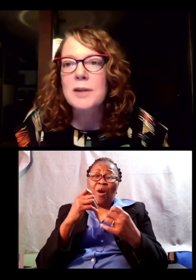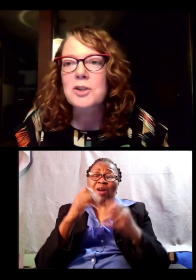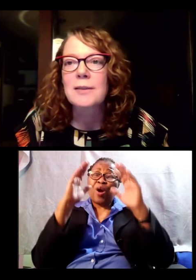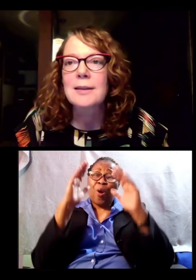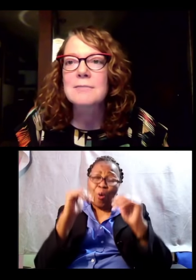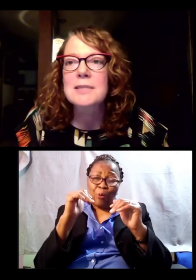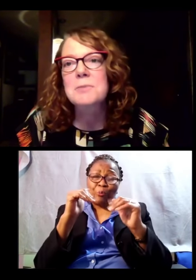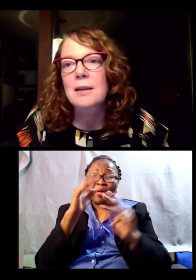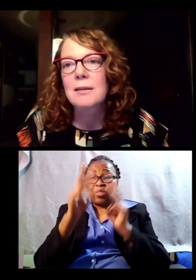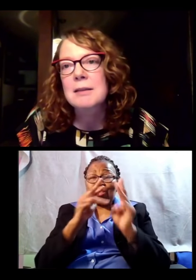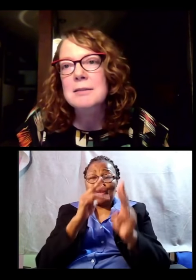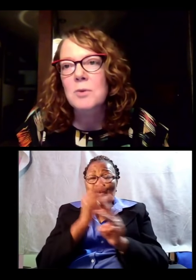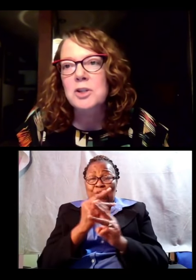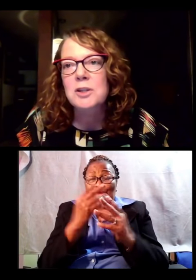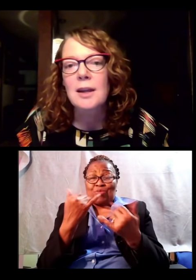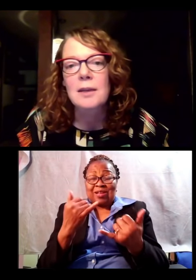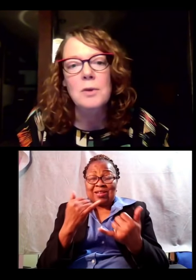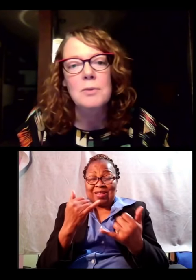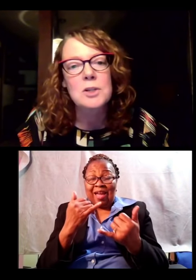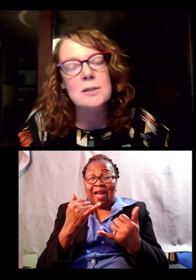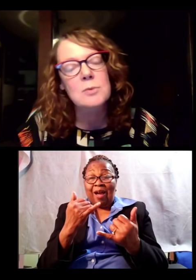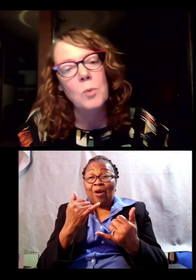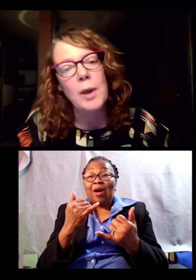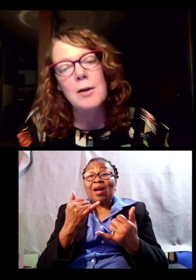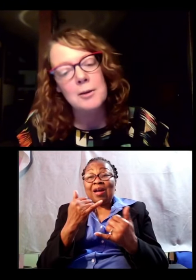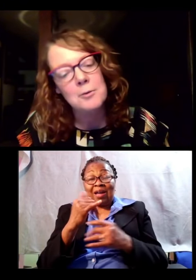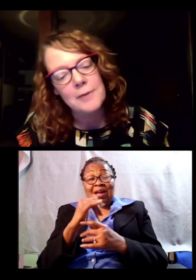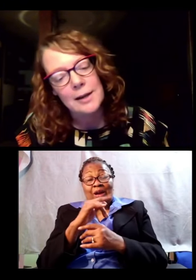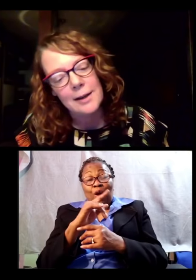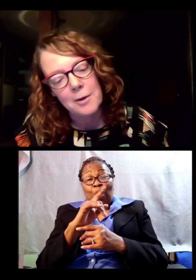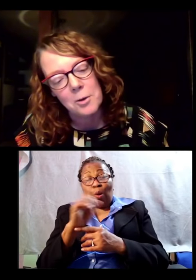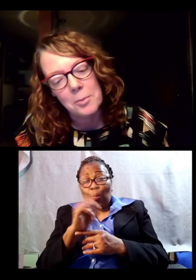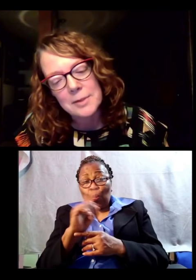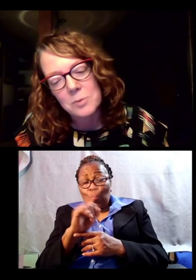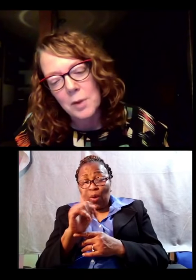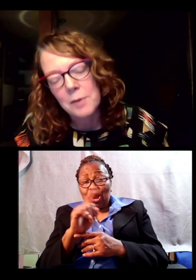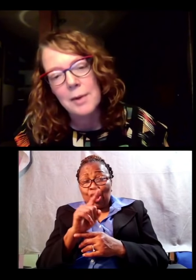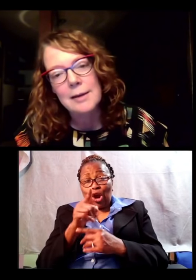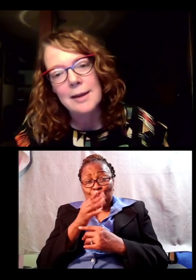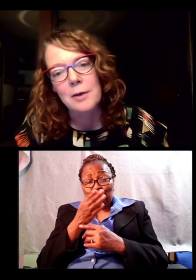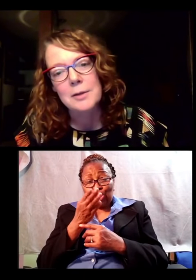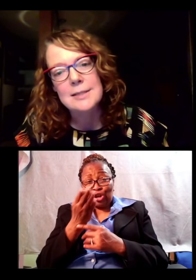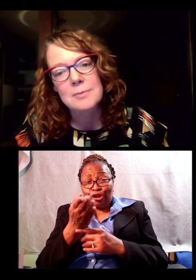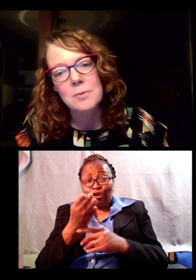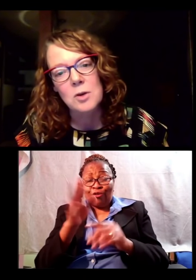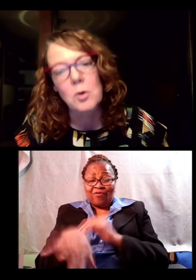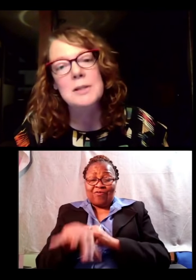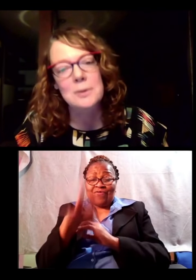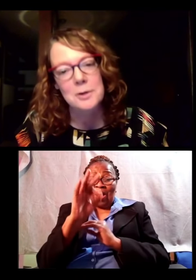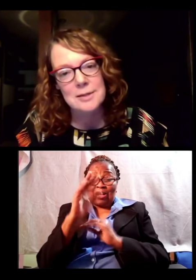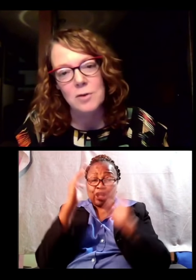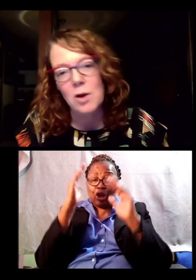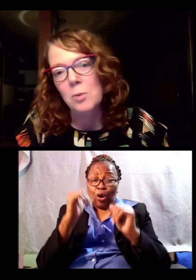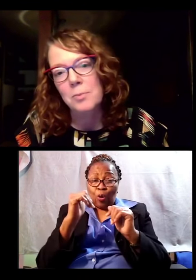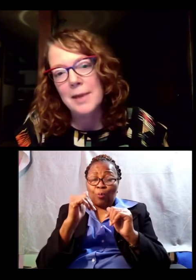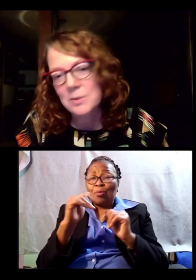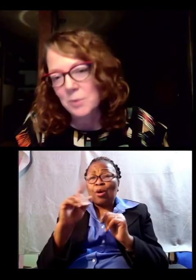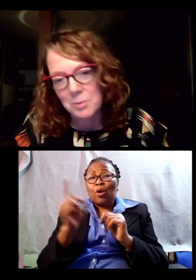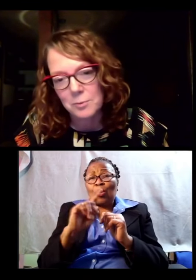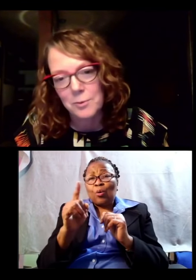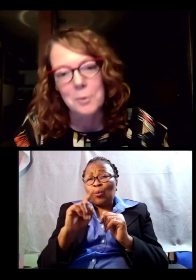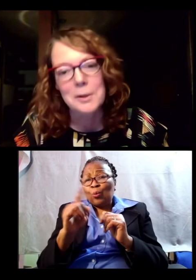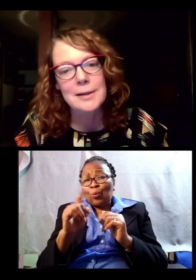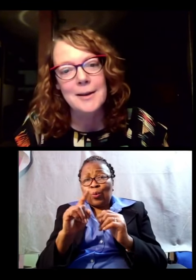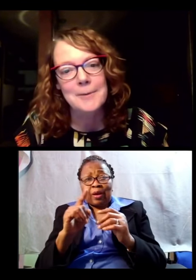was a question that seems like a nice question to end with, which is, where are you finding hope? What right now is your source of hope as